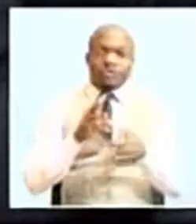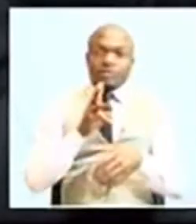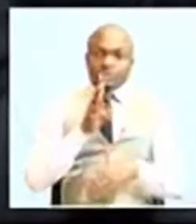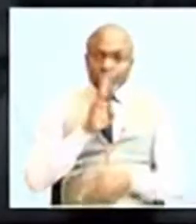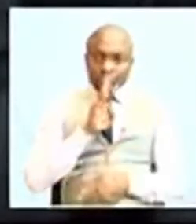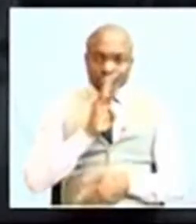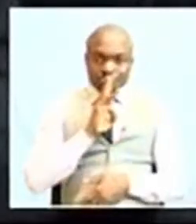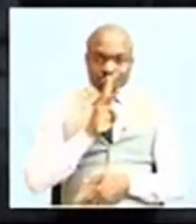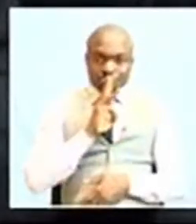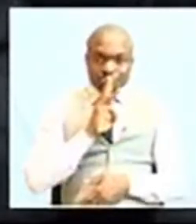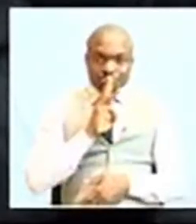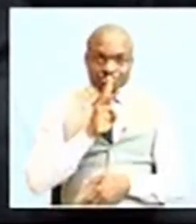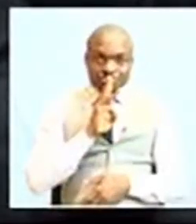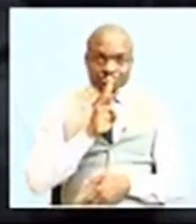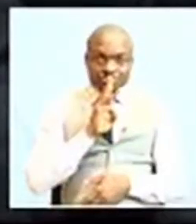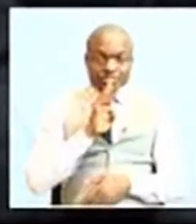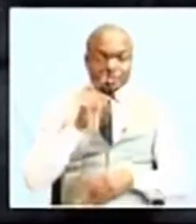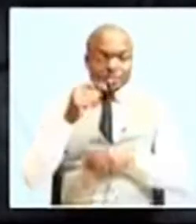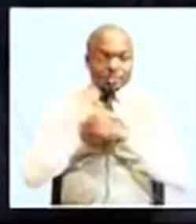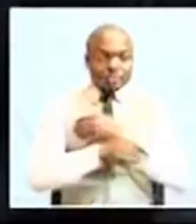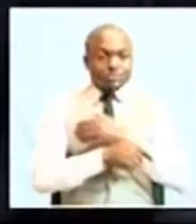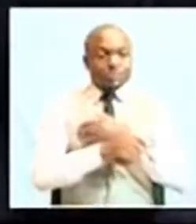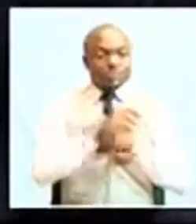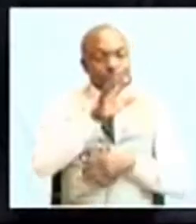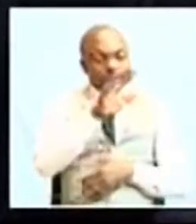just idle like that for more than a year.